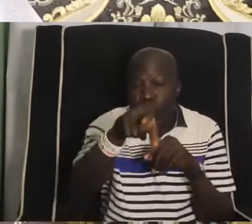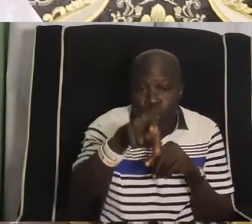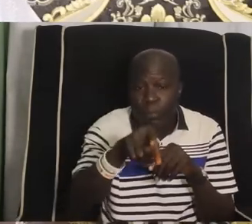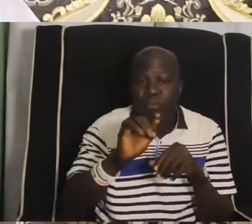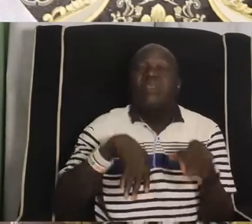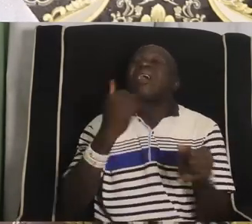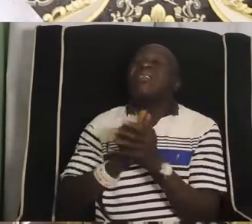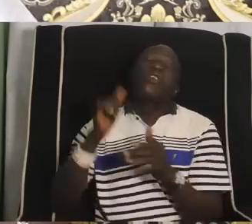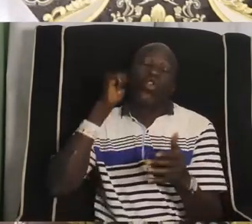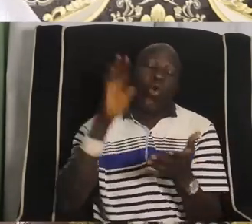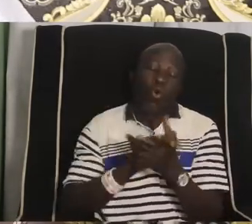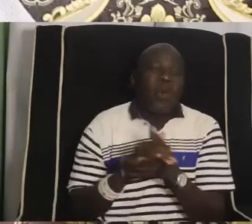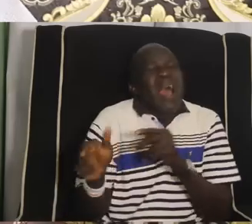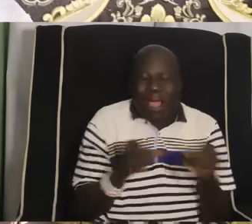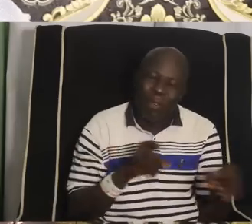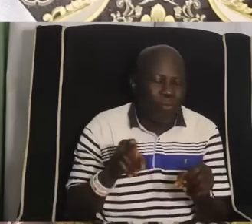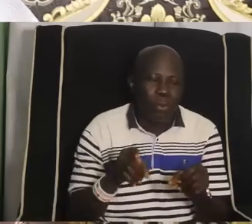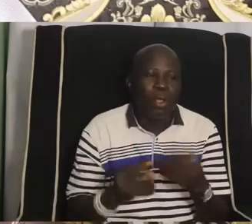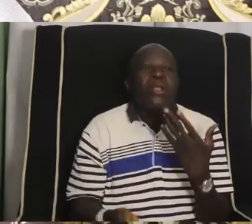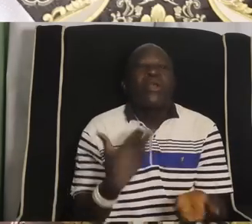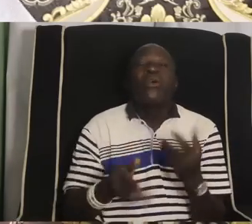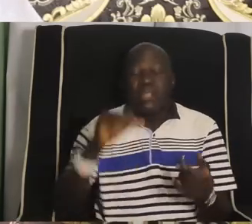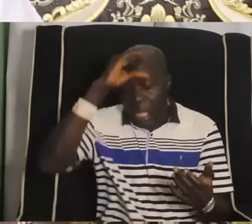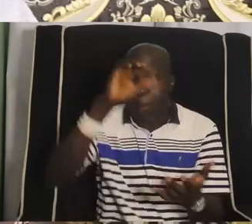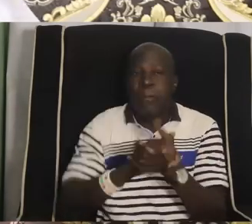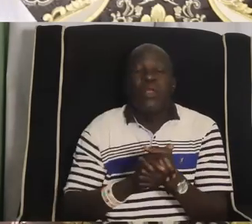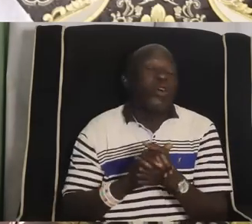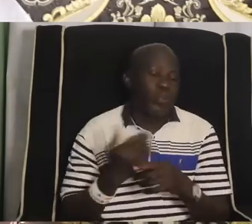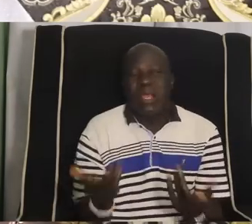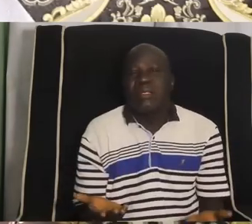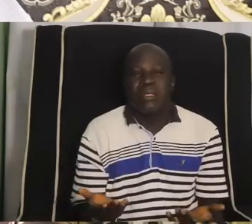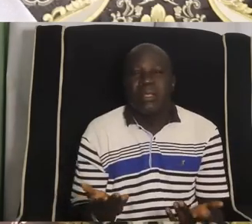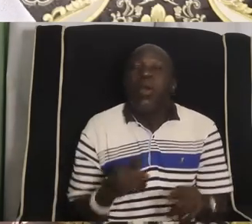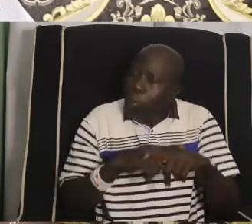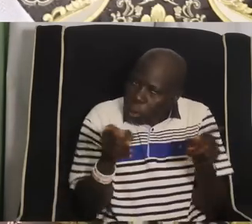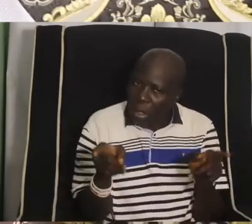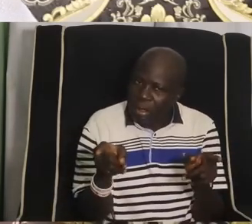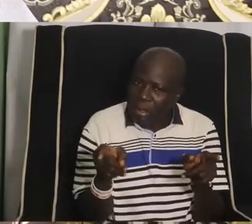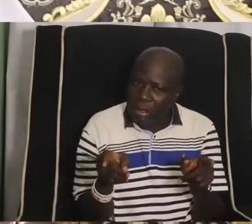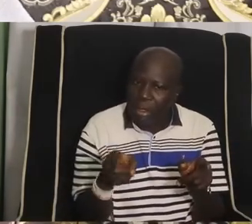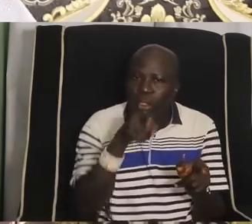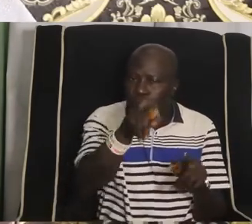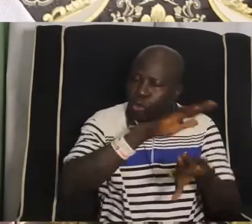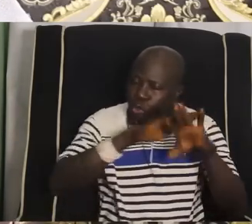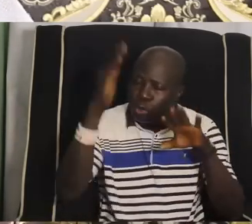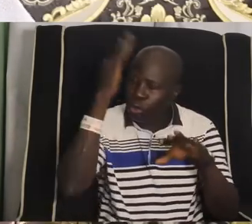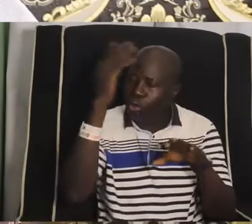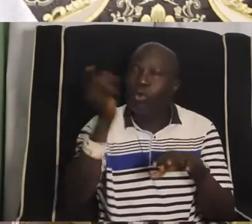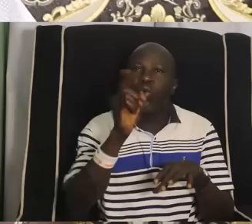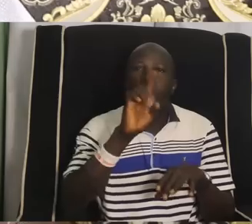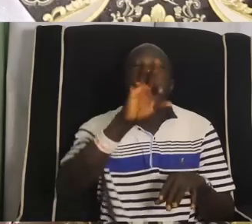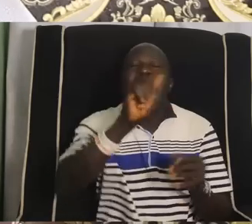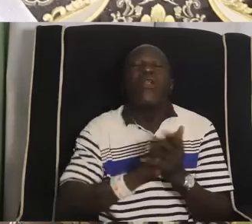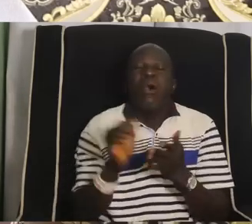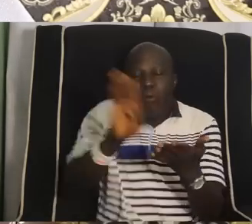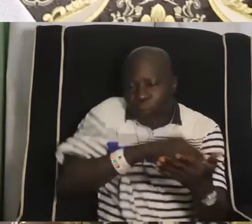behind your pain. They may say it's the wife. They may say it's her husband. Shubhan. Oh, my beauty, what is subu? You